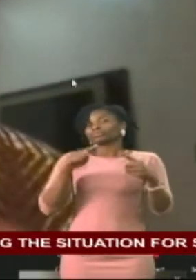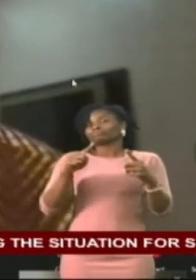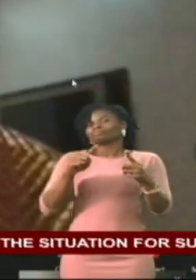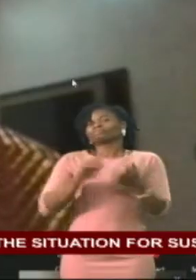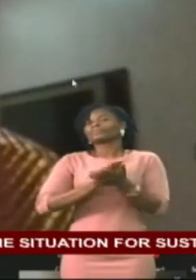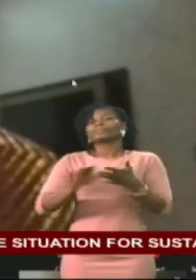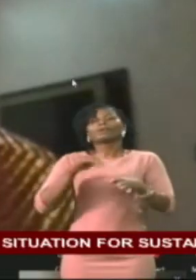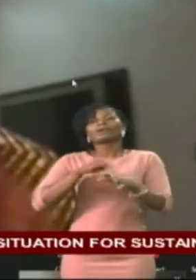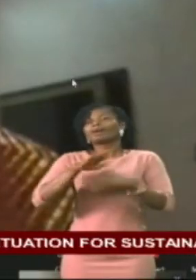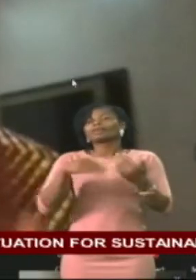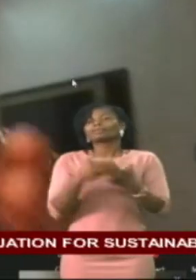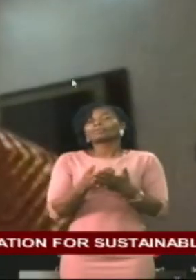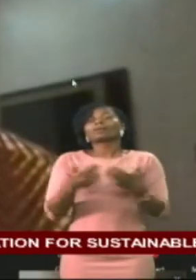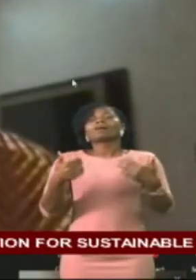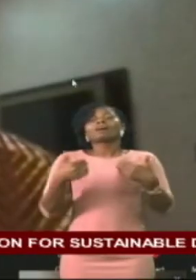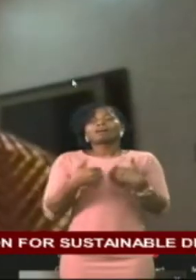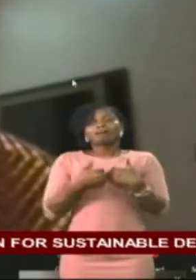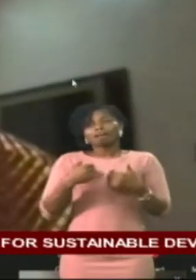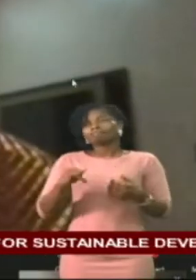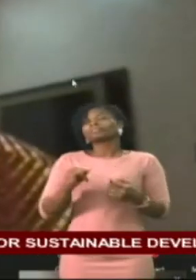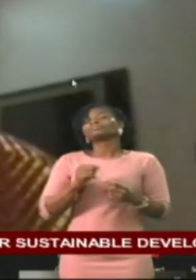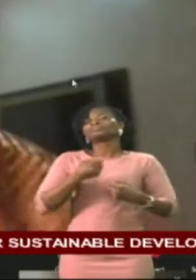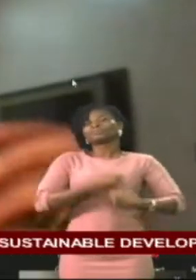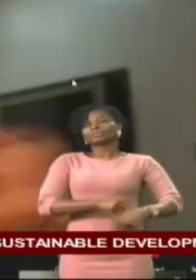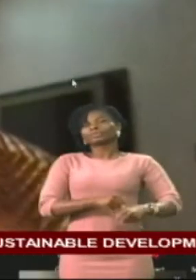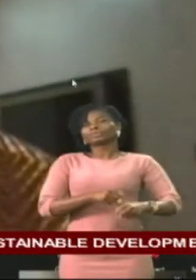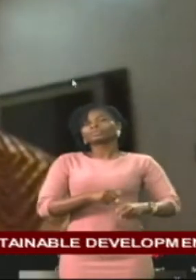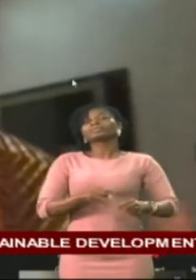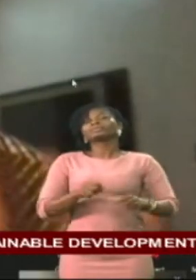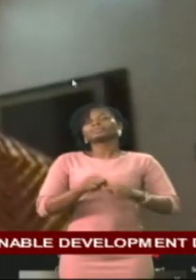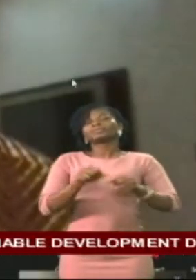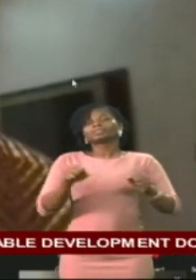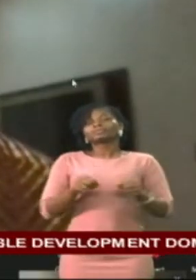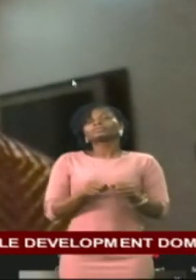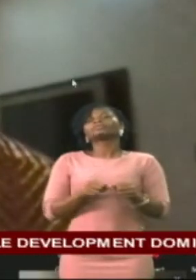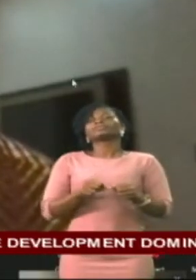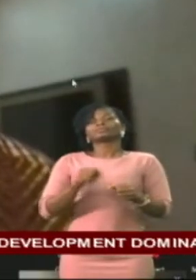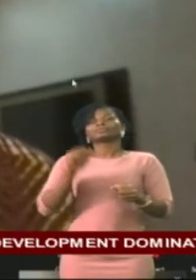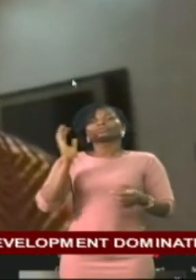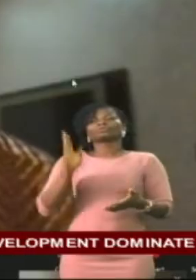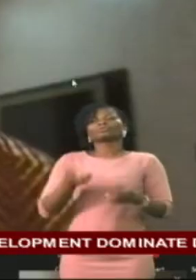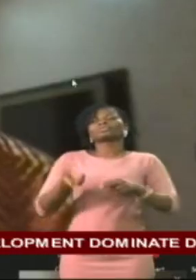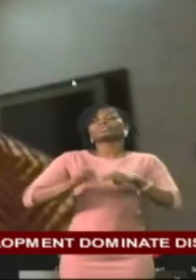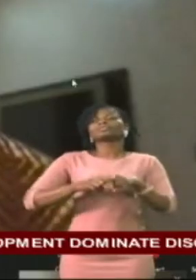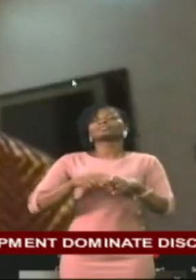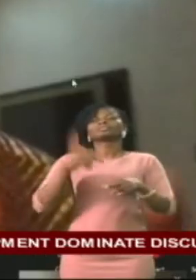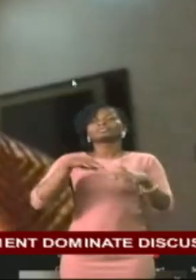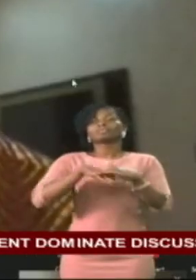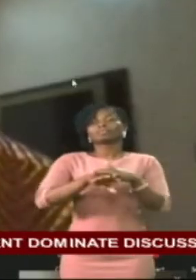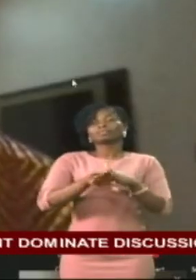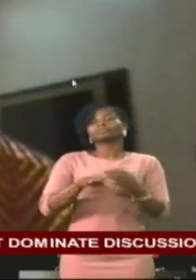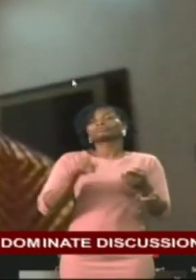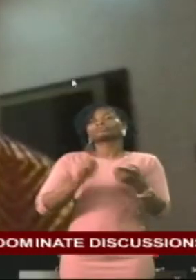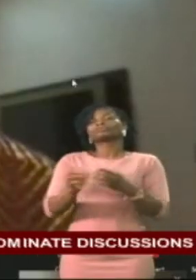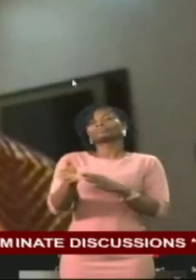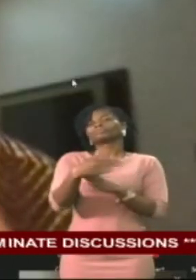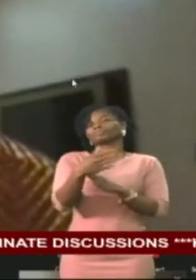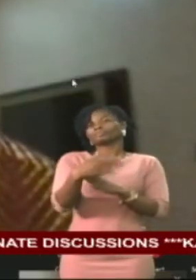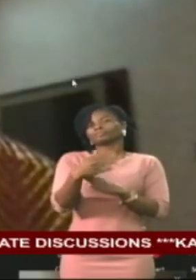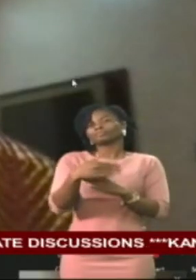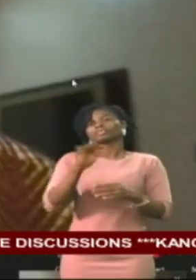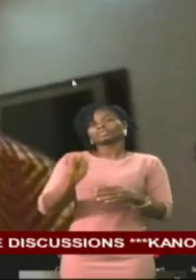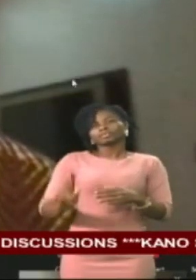having protected areas will help to preserve biodiversity, will increase access to fisheries, it will increase the economic potentials